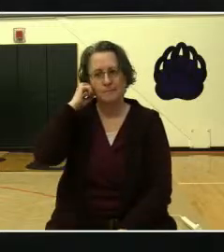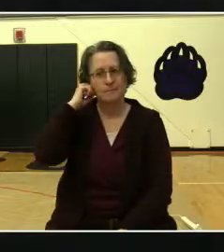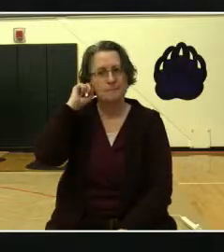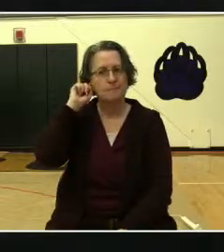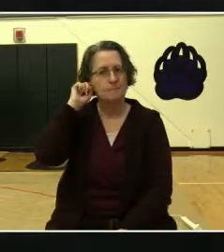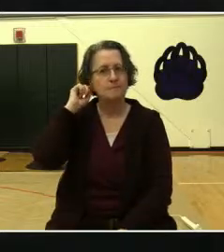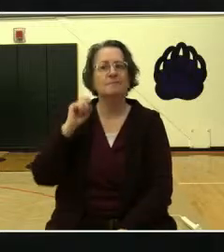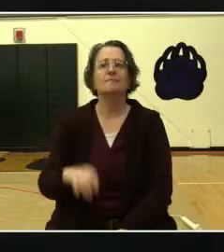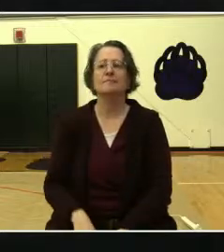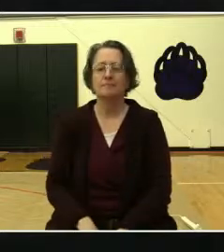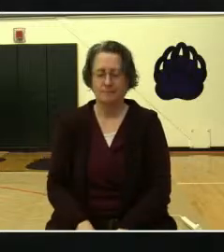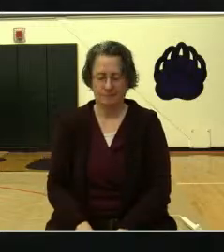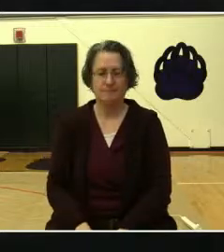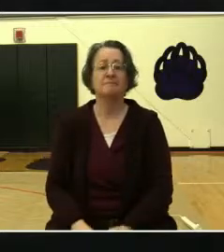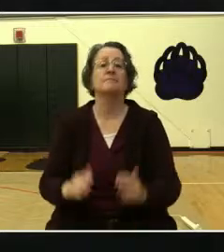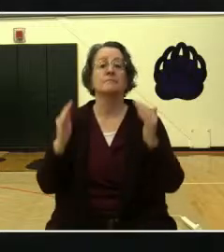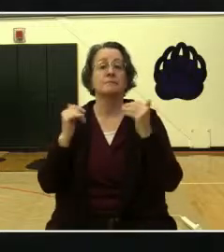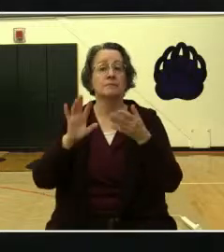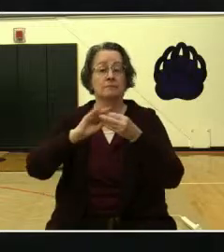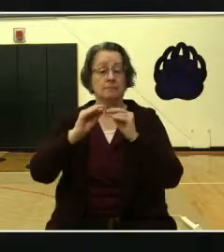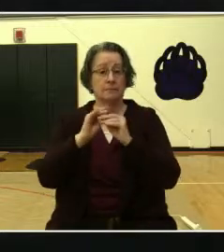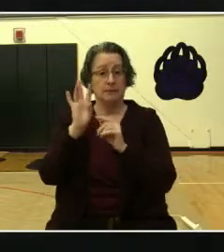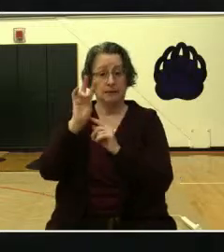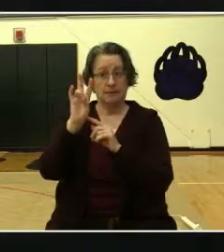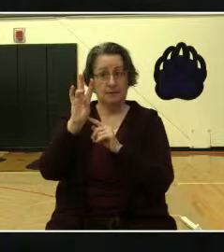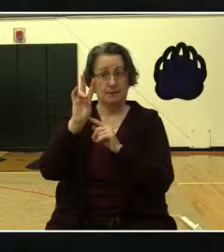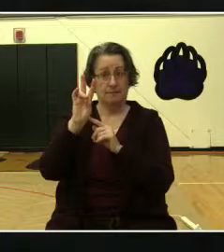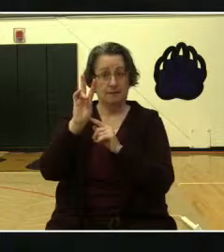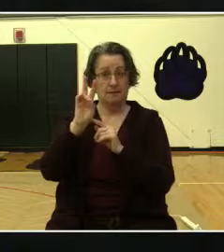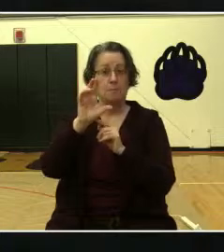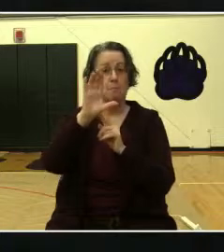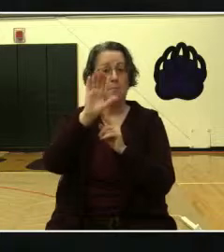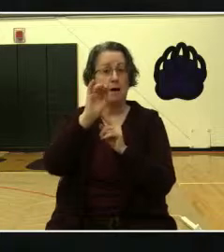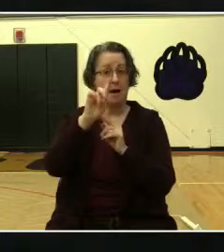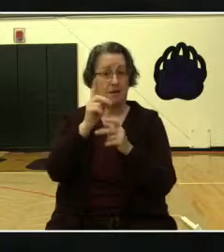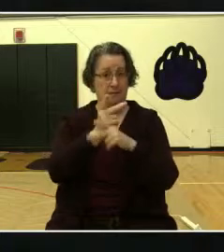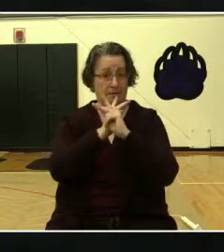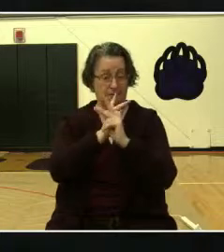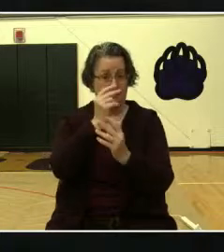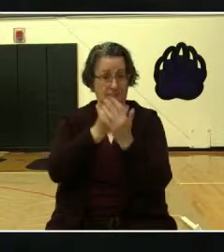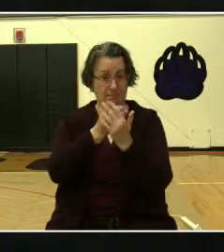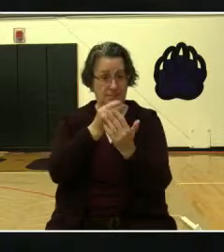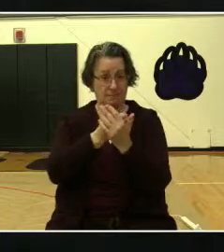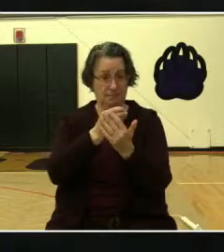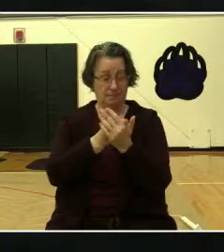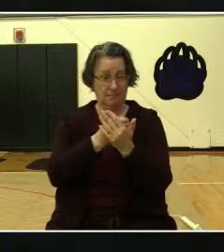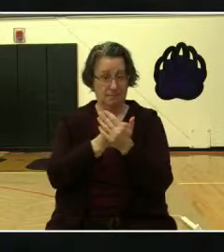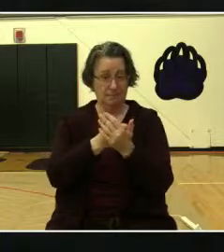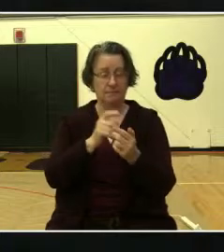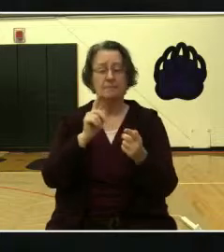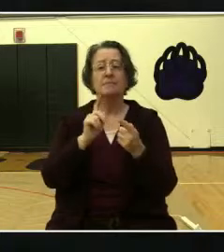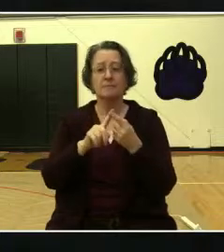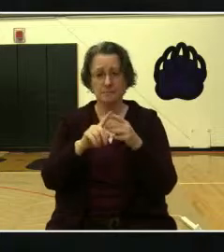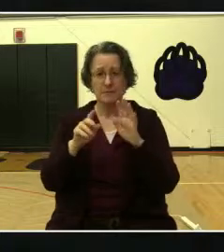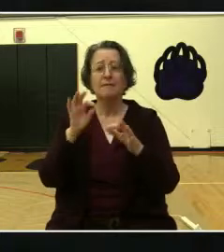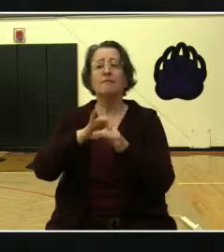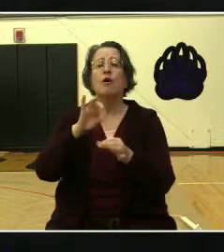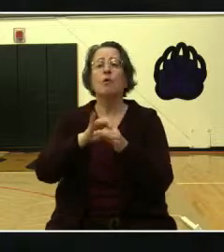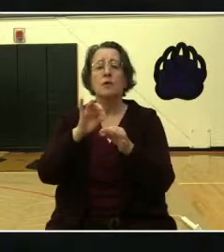article 7 is the bond issue polls will open at